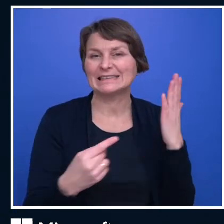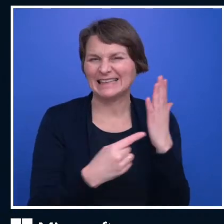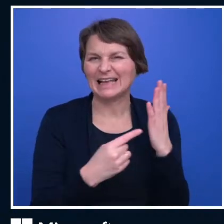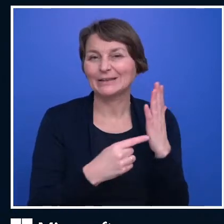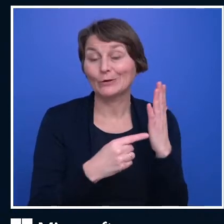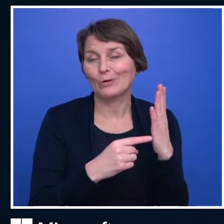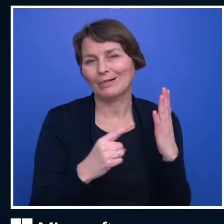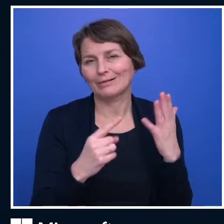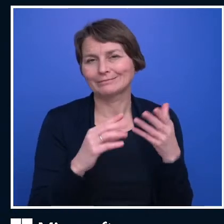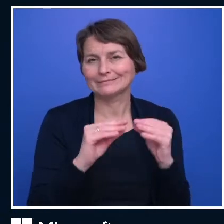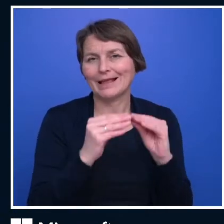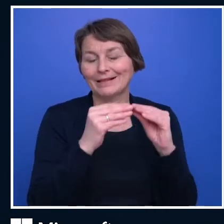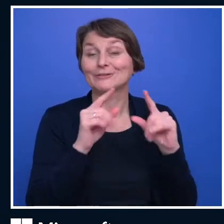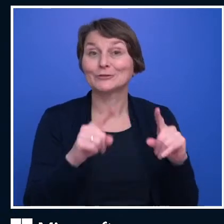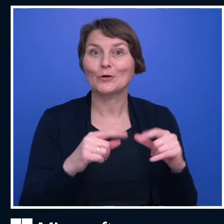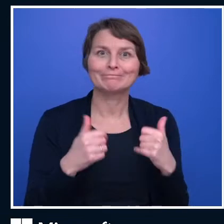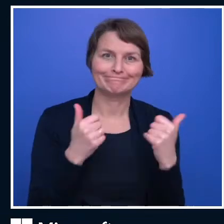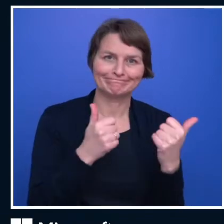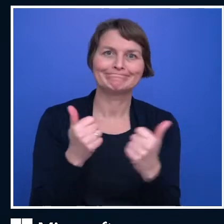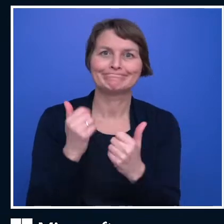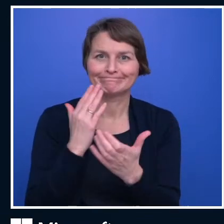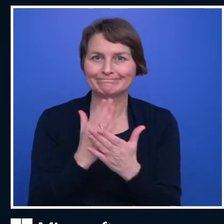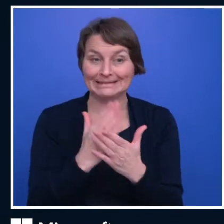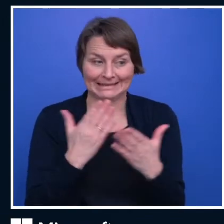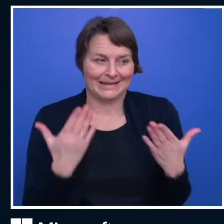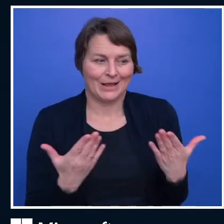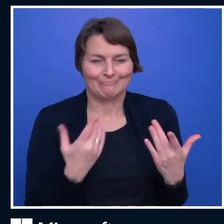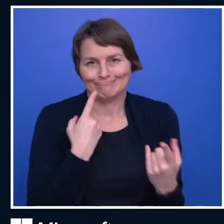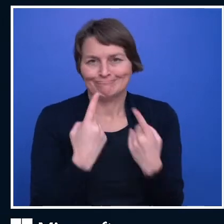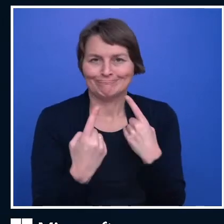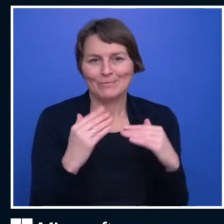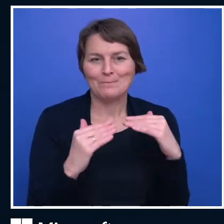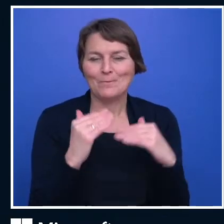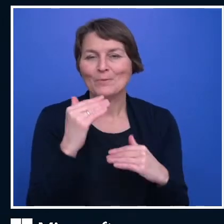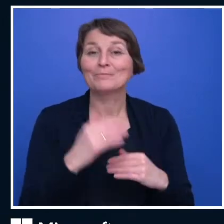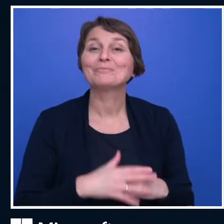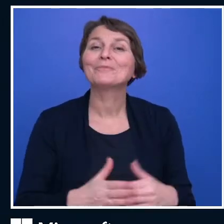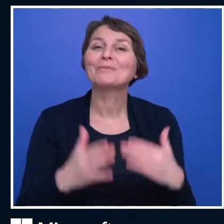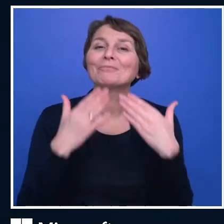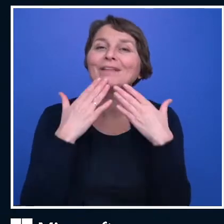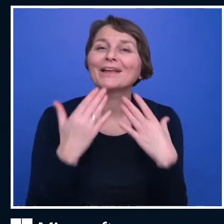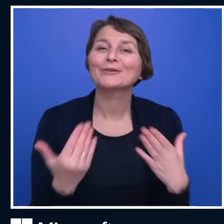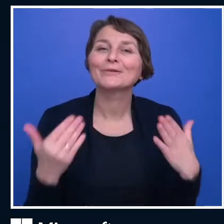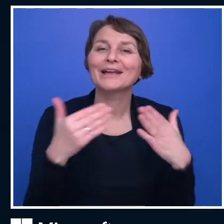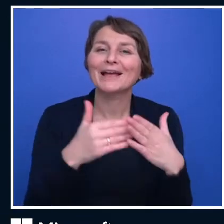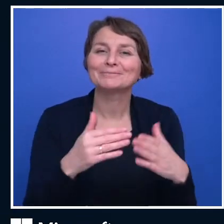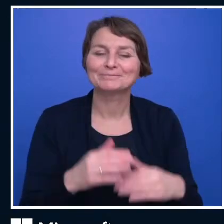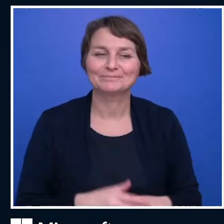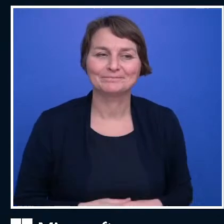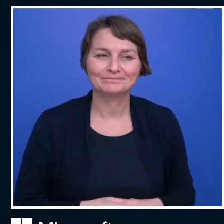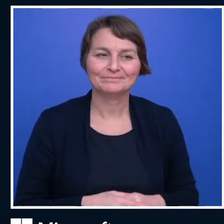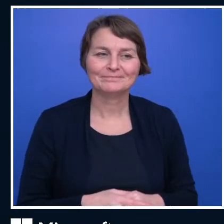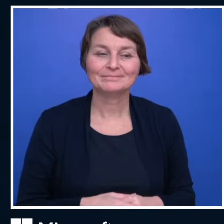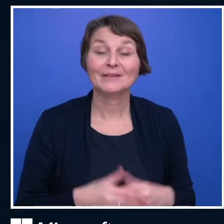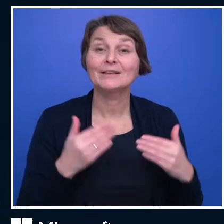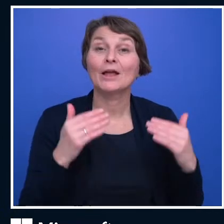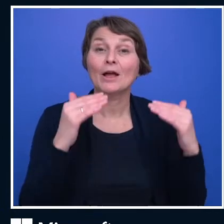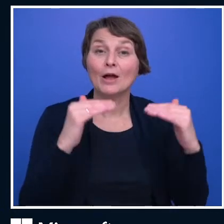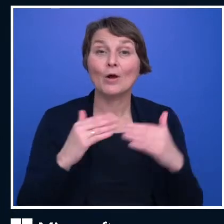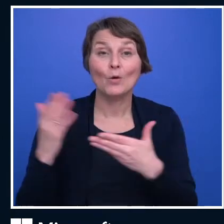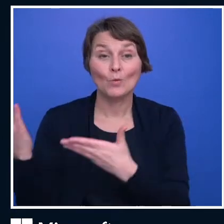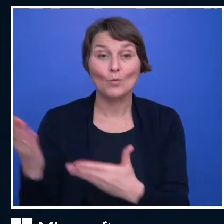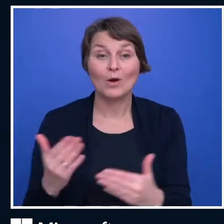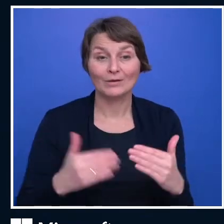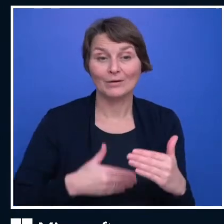a lot of discussion nowadays around that. So thank you again. And I would like to welcome our next speaker,